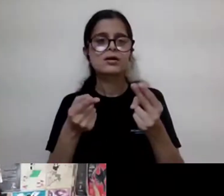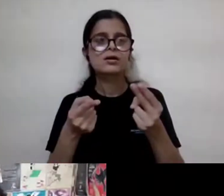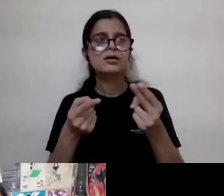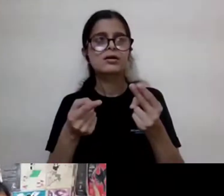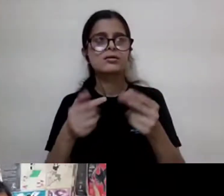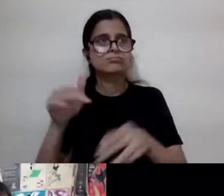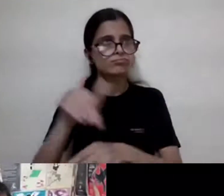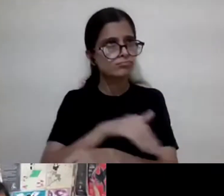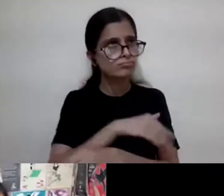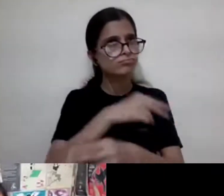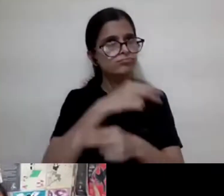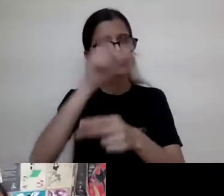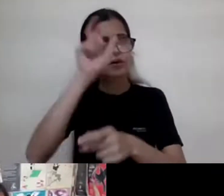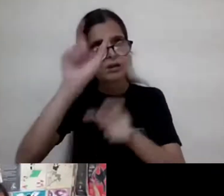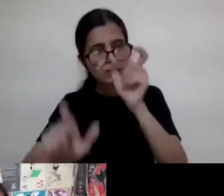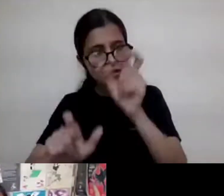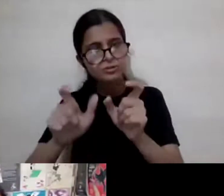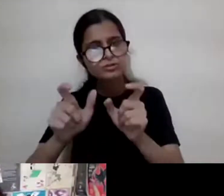architecture and products?